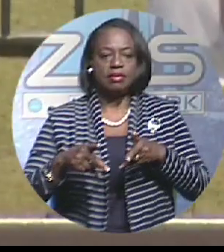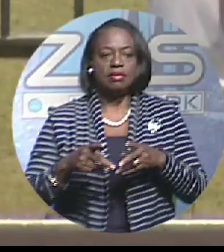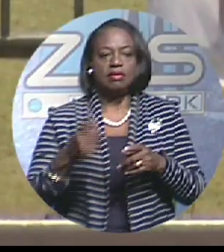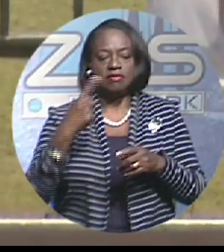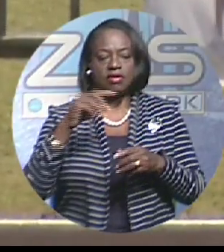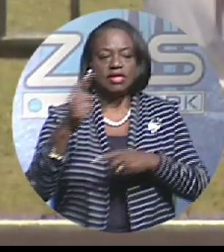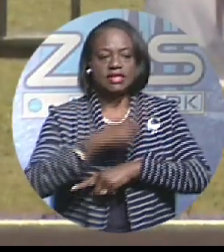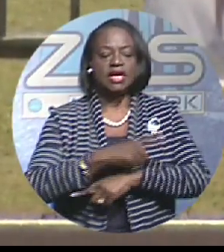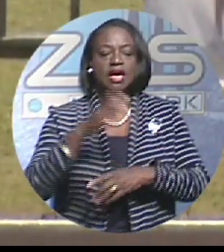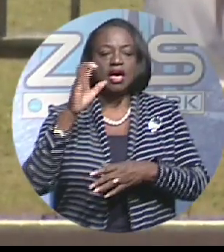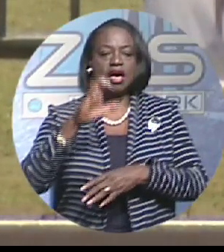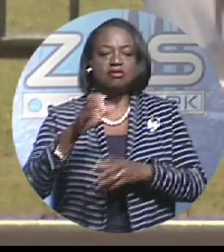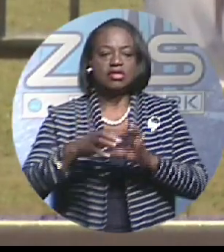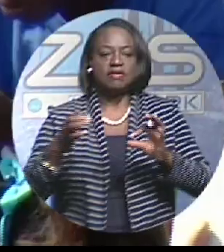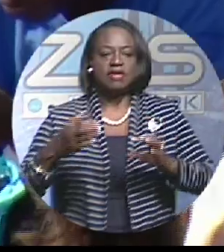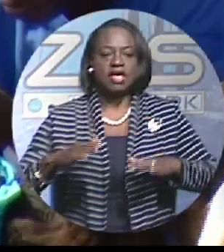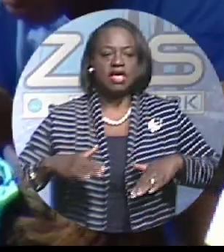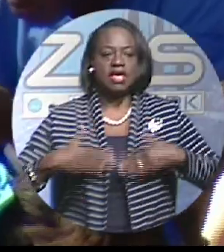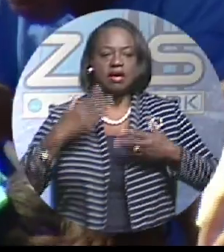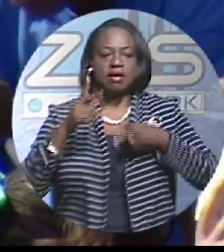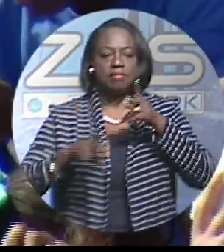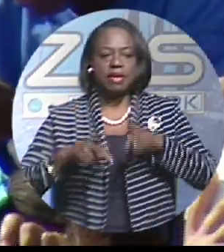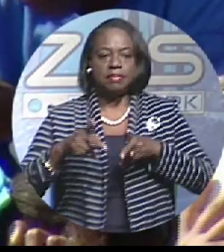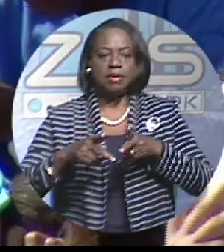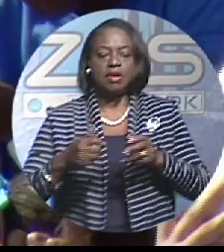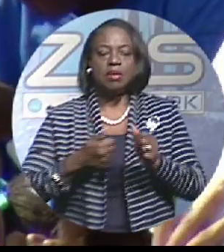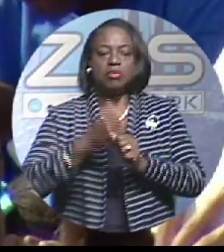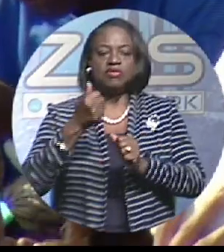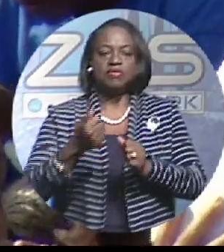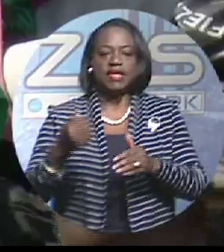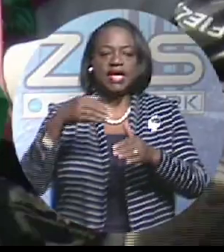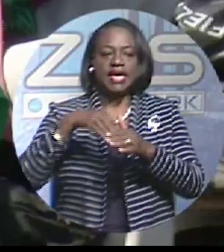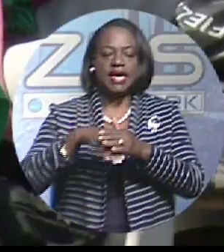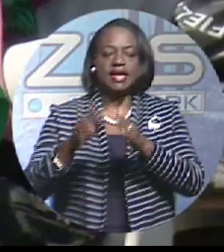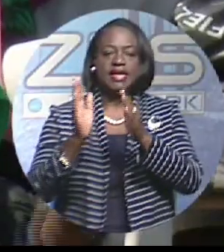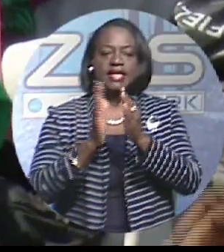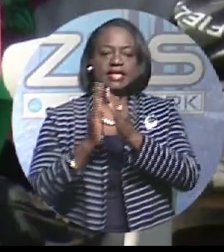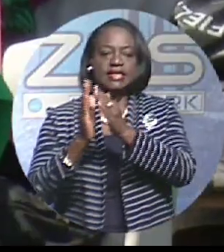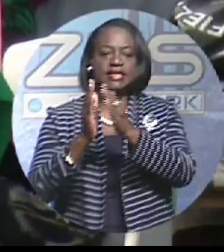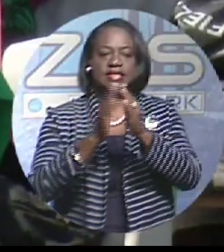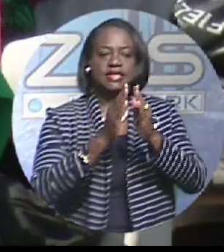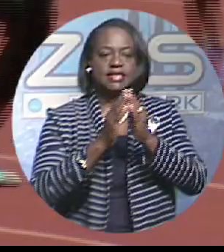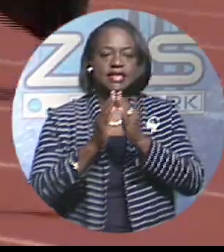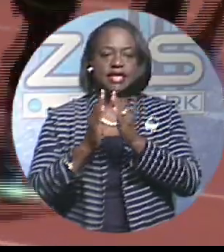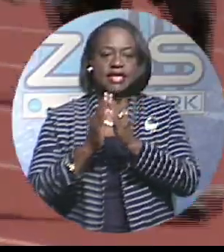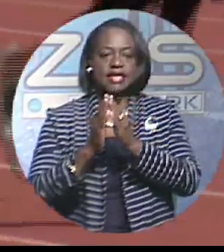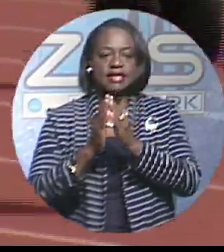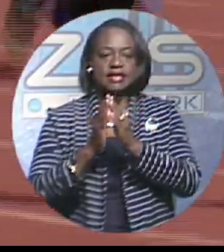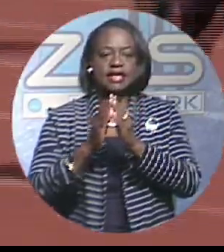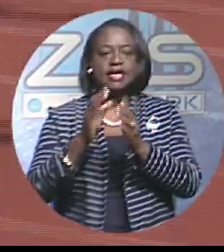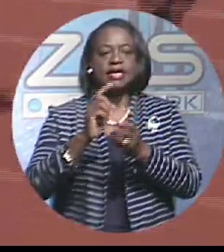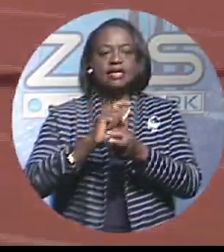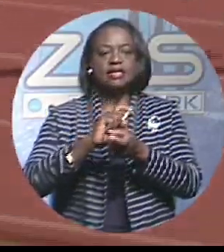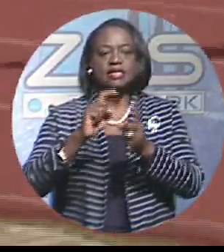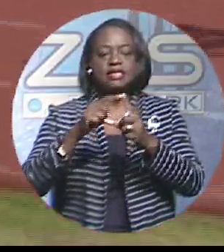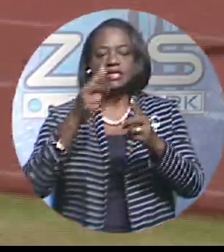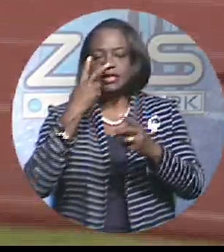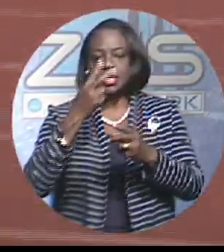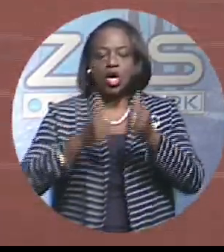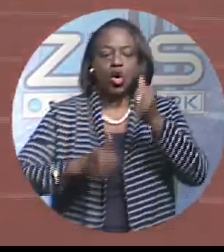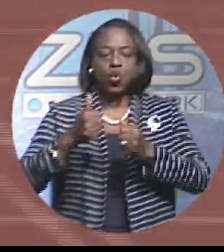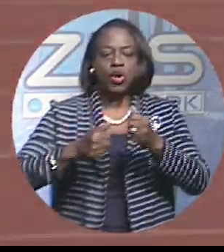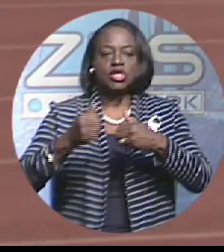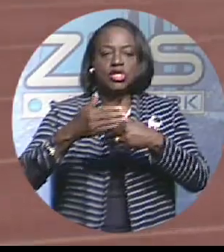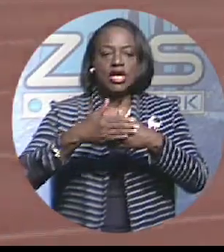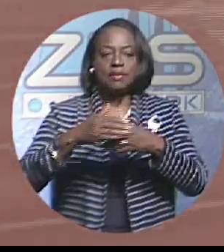athletics. Hundreds of young people, mostly from inner city communities, converged on the old stadium to show which neighborhood has the fastest and